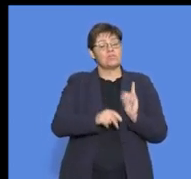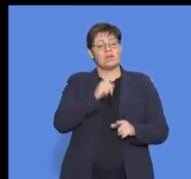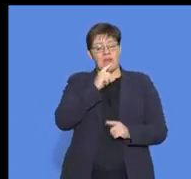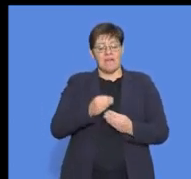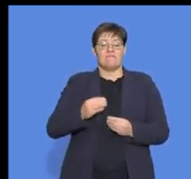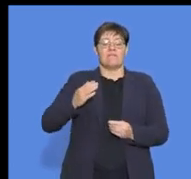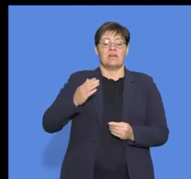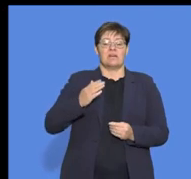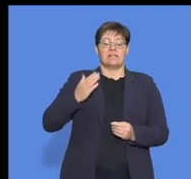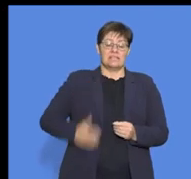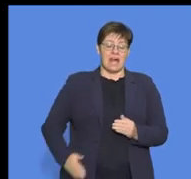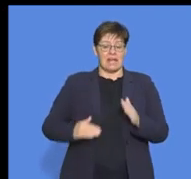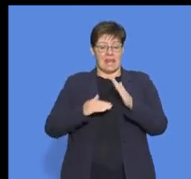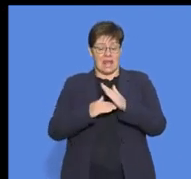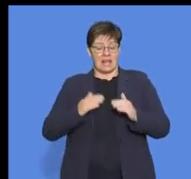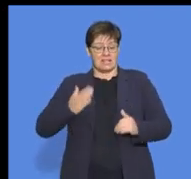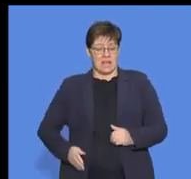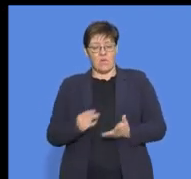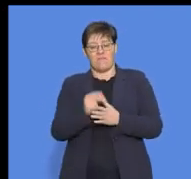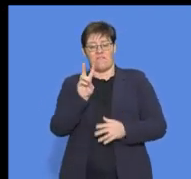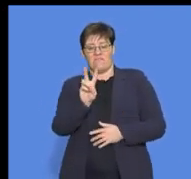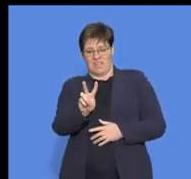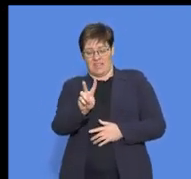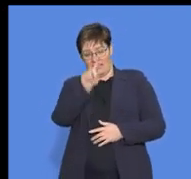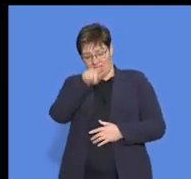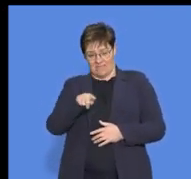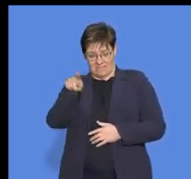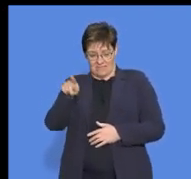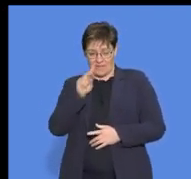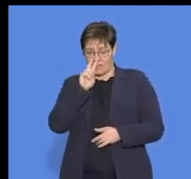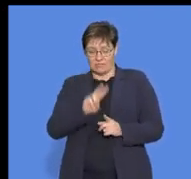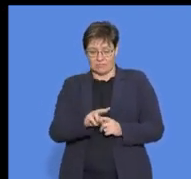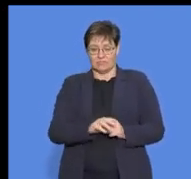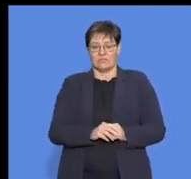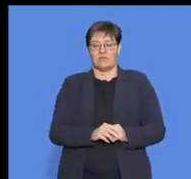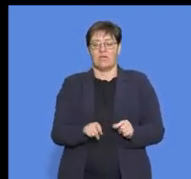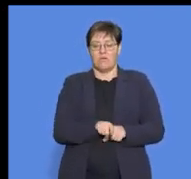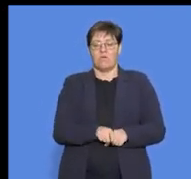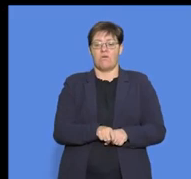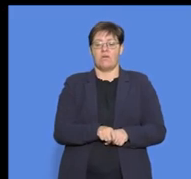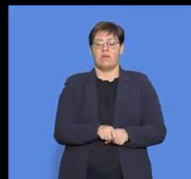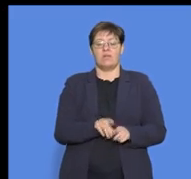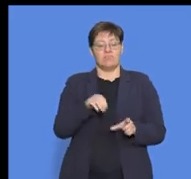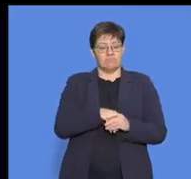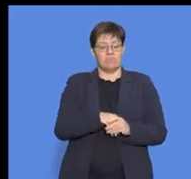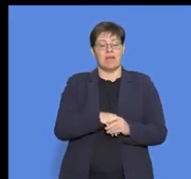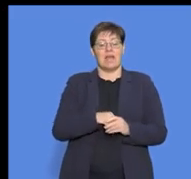have side, angle, side. Again, remember, we're looking for that V pattern. So a side, an included angle, and a